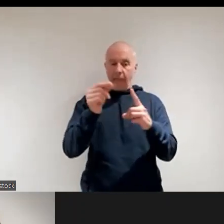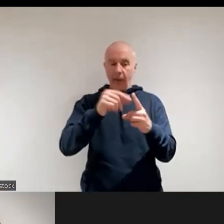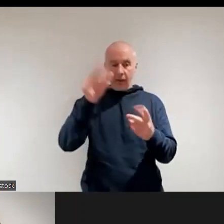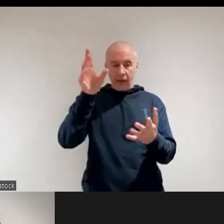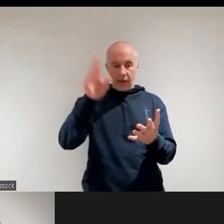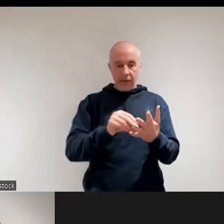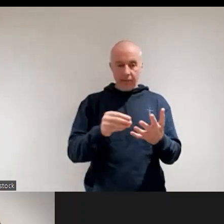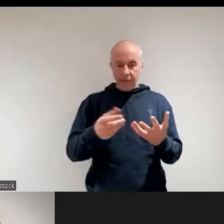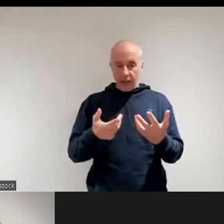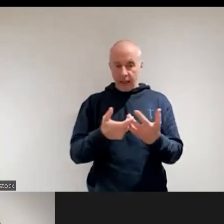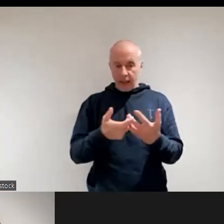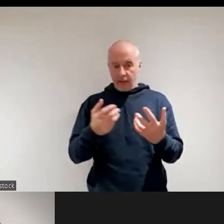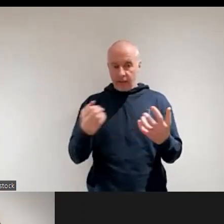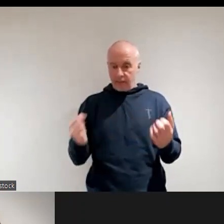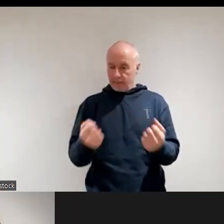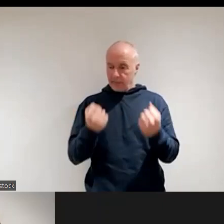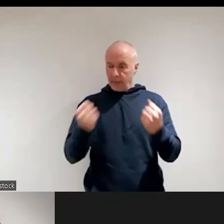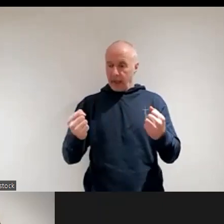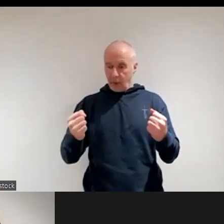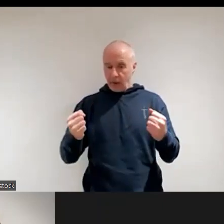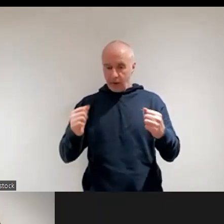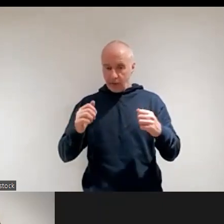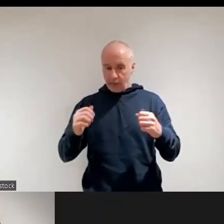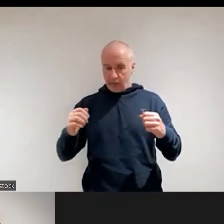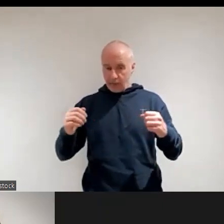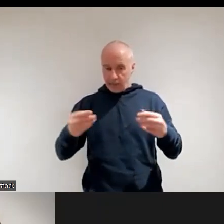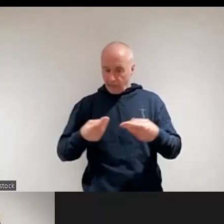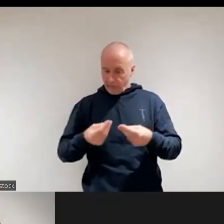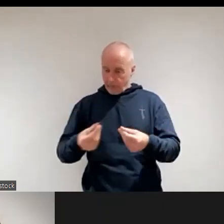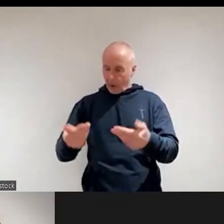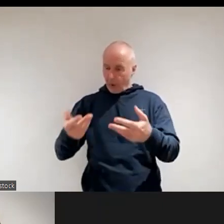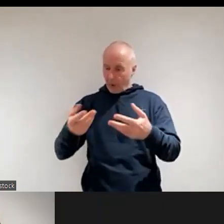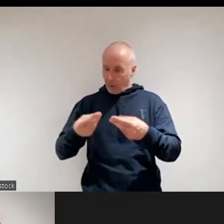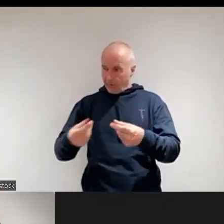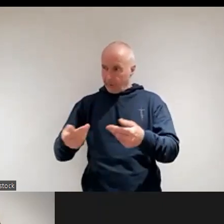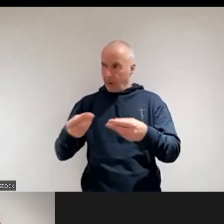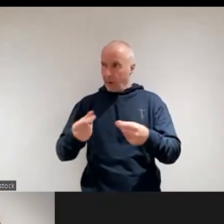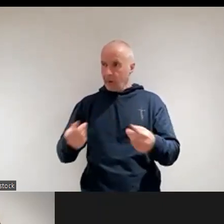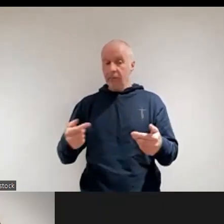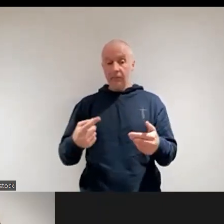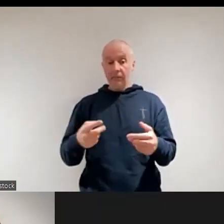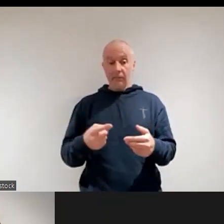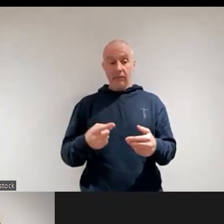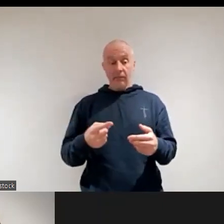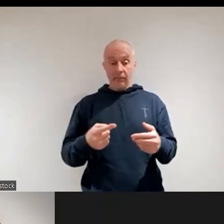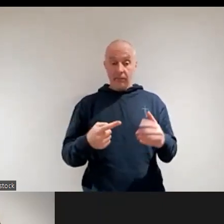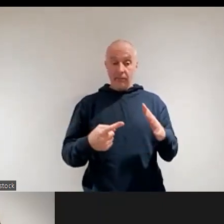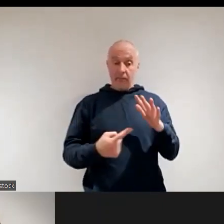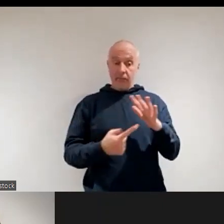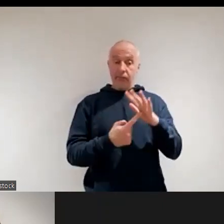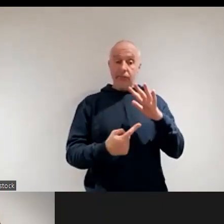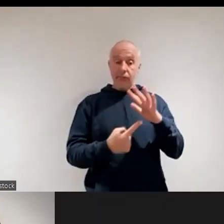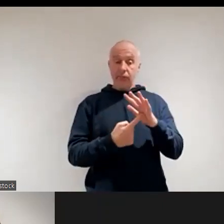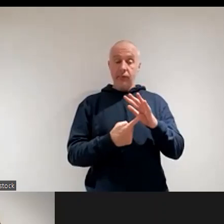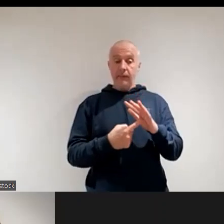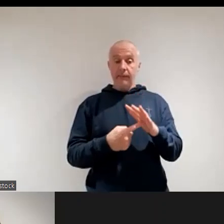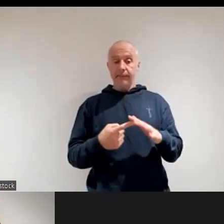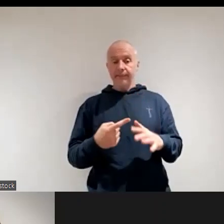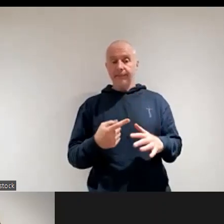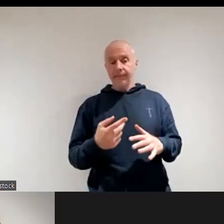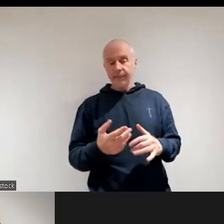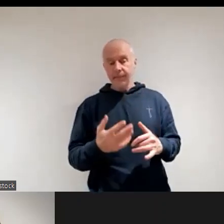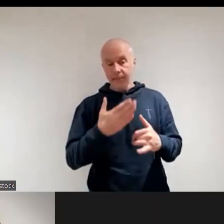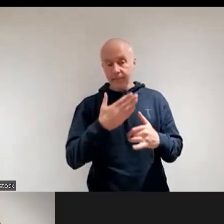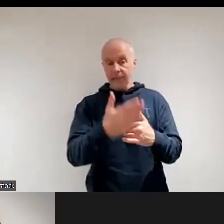how you want to power flow them, and all these things are very important. The last one, last but not the least,